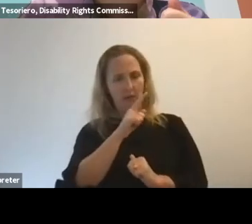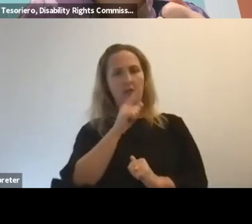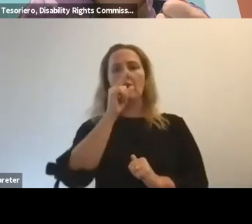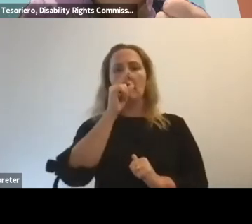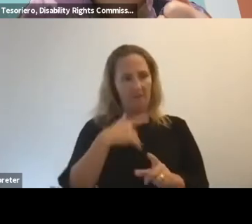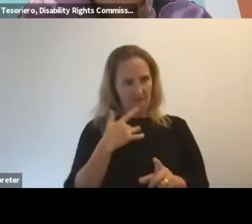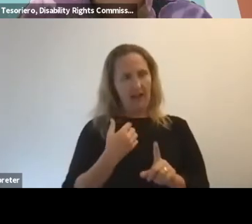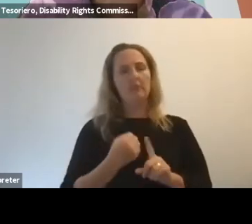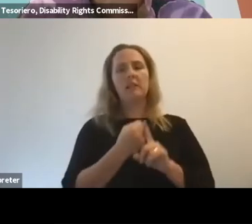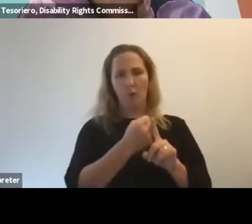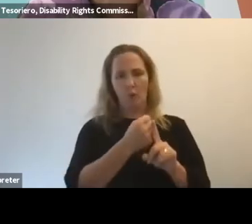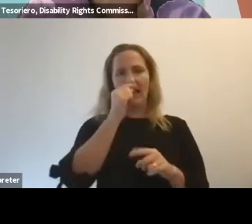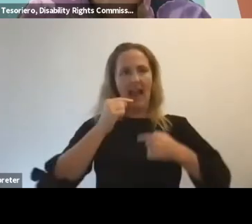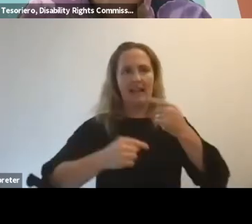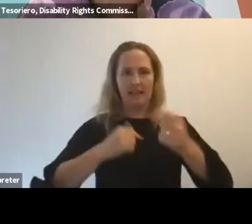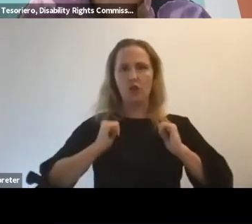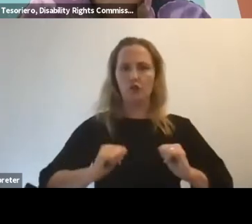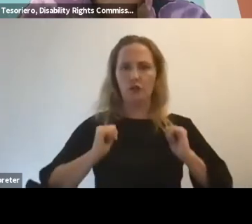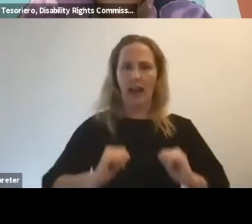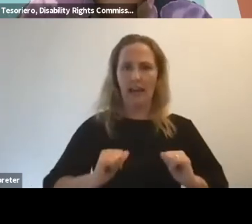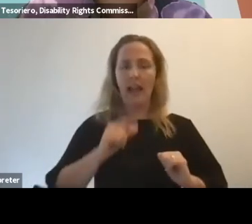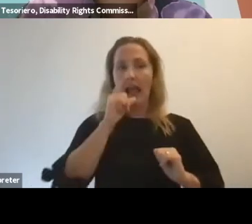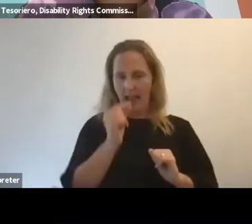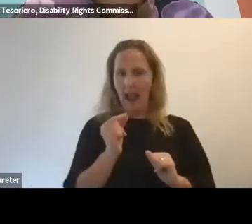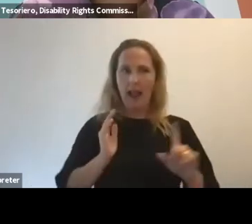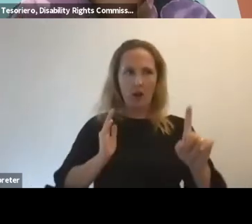training and can work towards this goal,